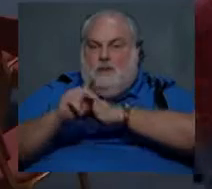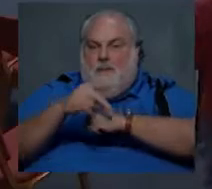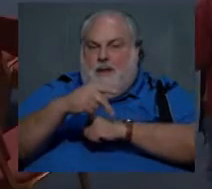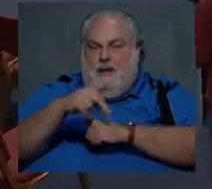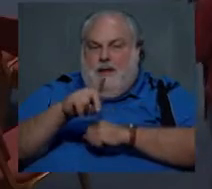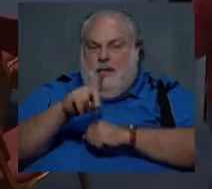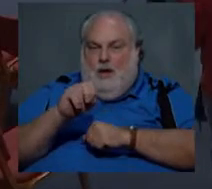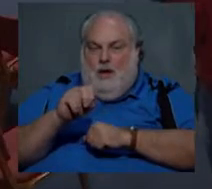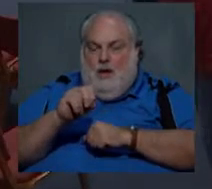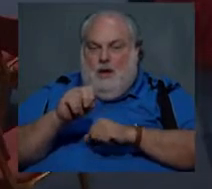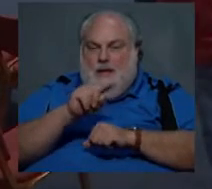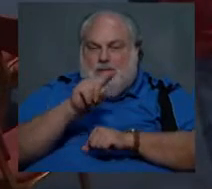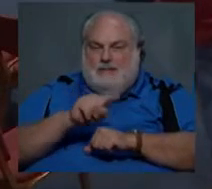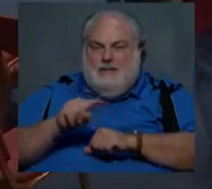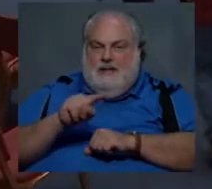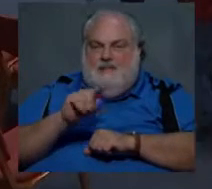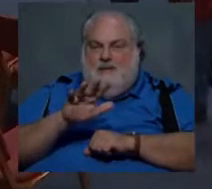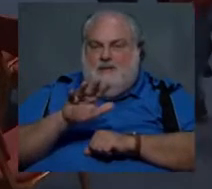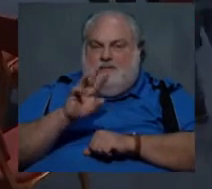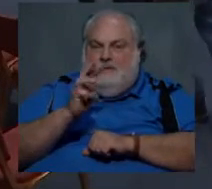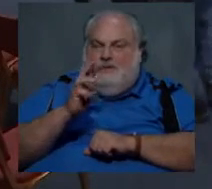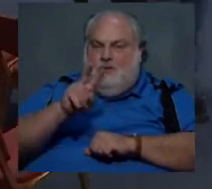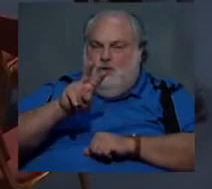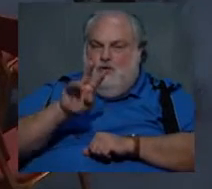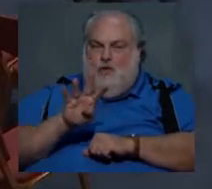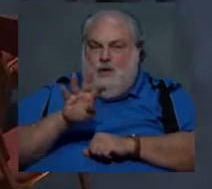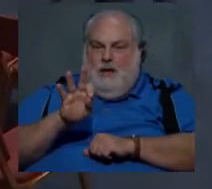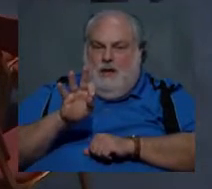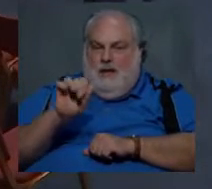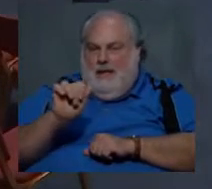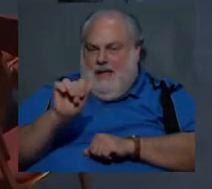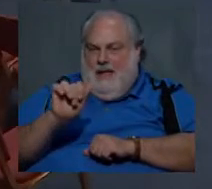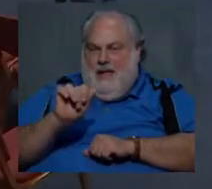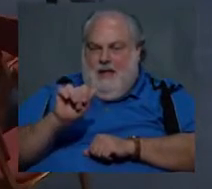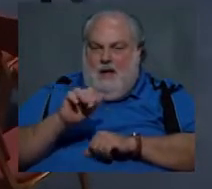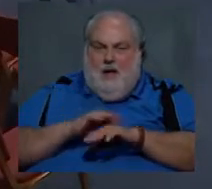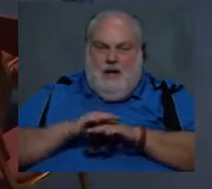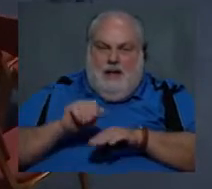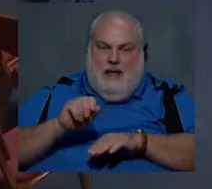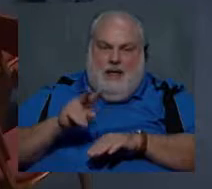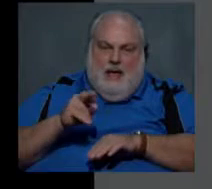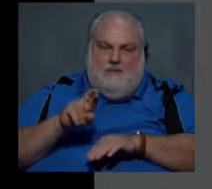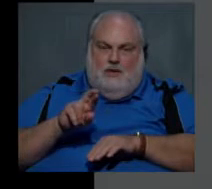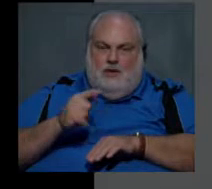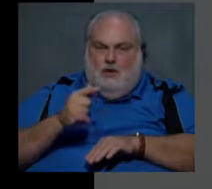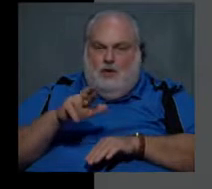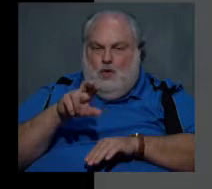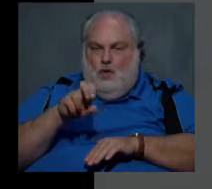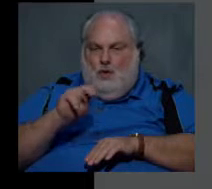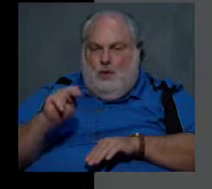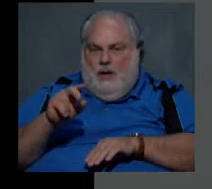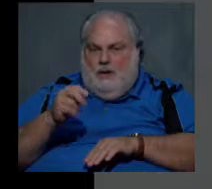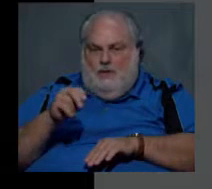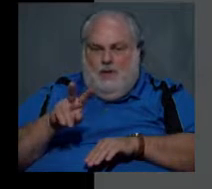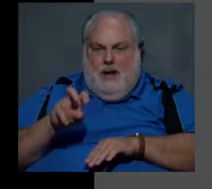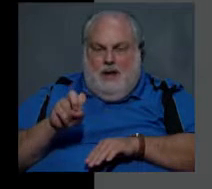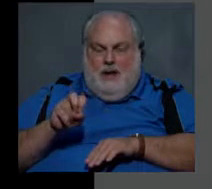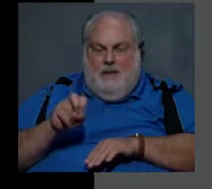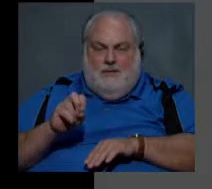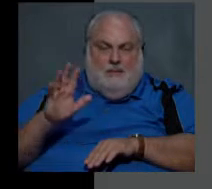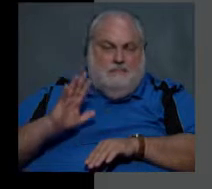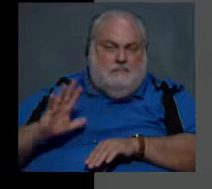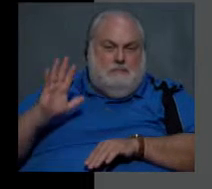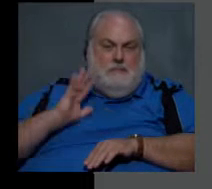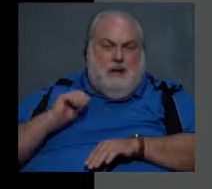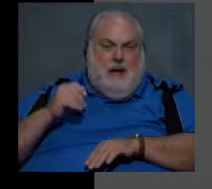file number Z-6249A, located at 5300 Evergreen Drive. Ordinance number 17462, adopted by the Board of